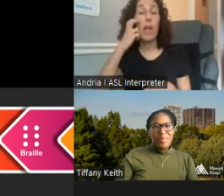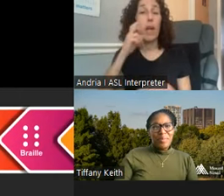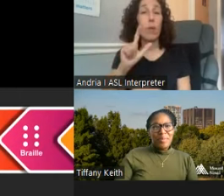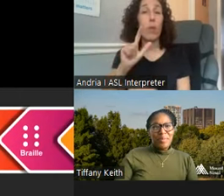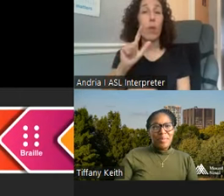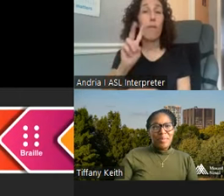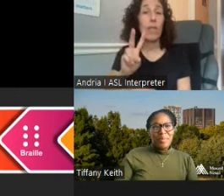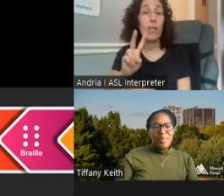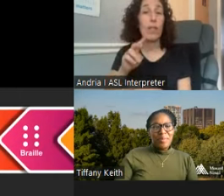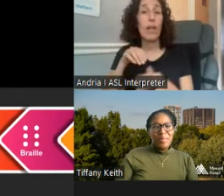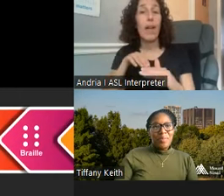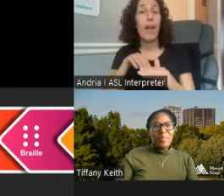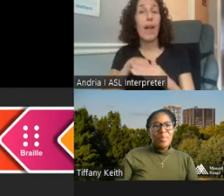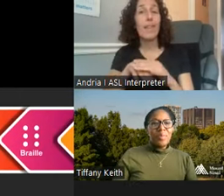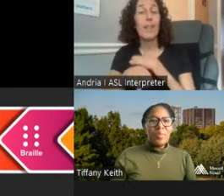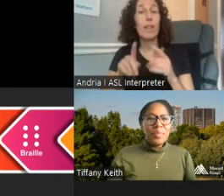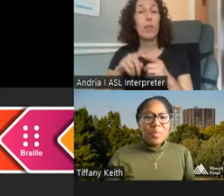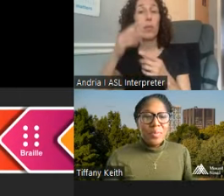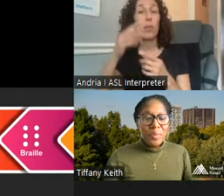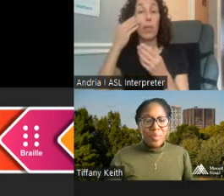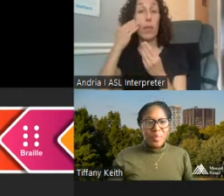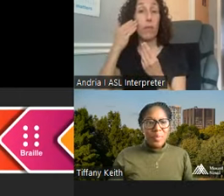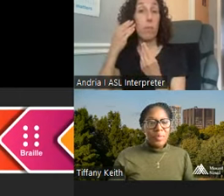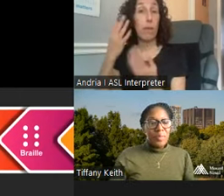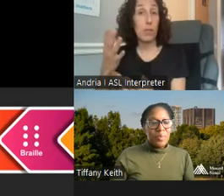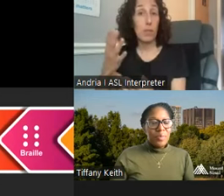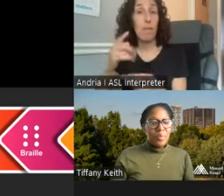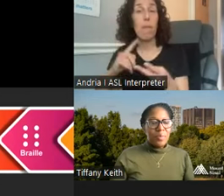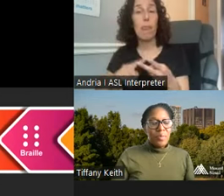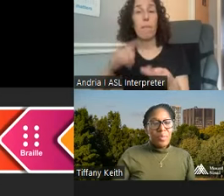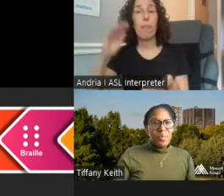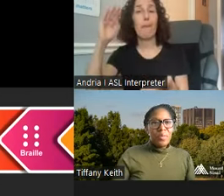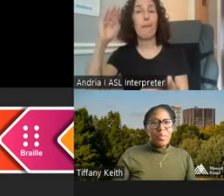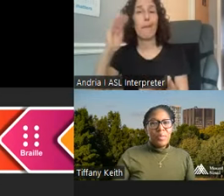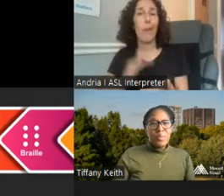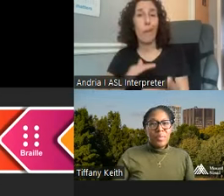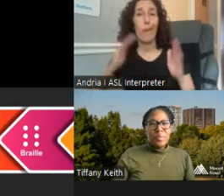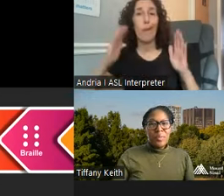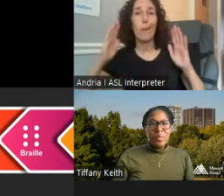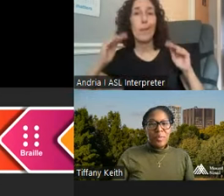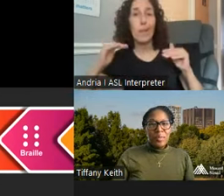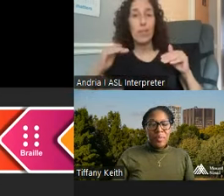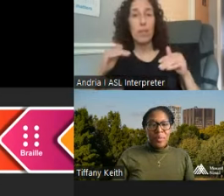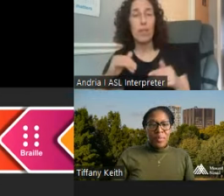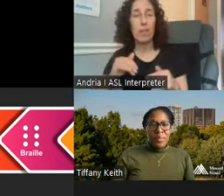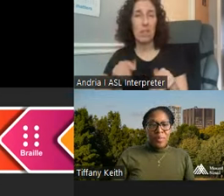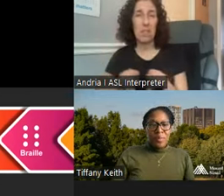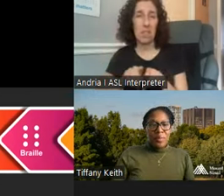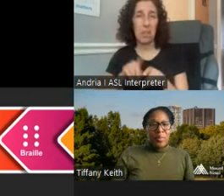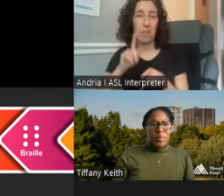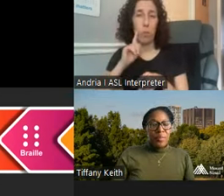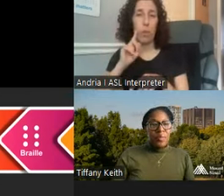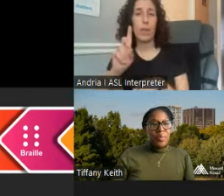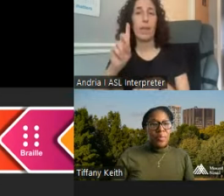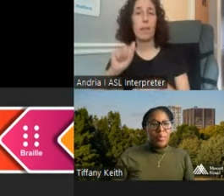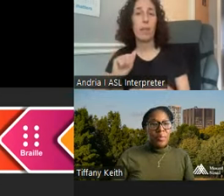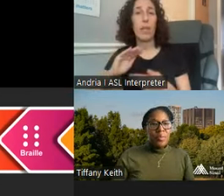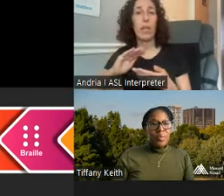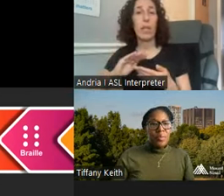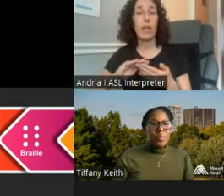and low expectations. And this really can actually be generalized to the disability community. Generally, access, whether it's